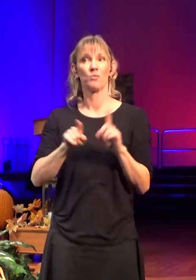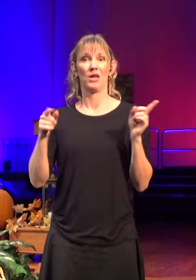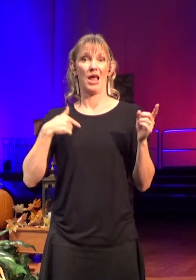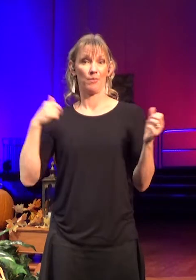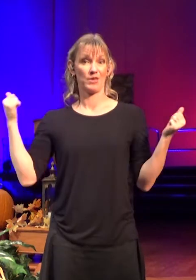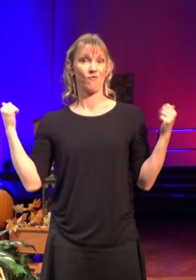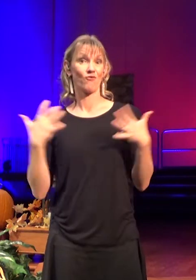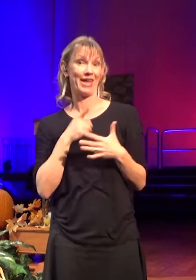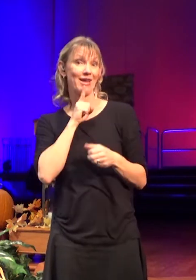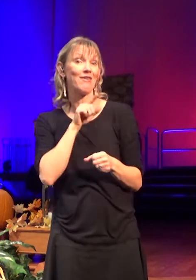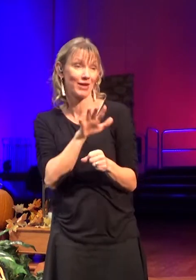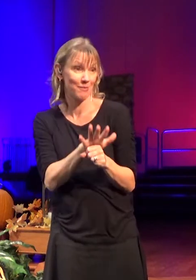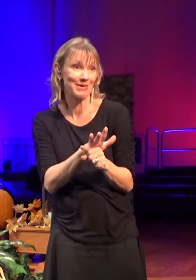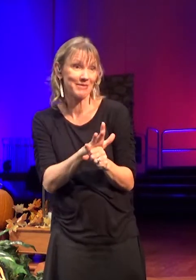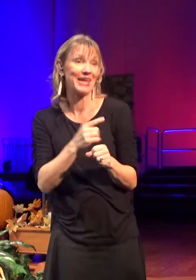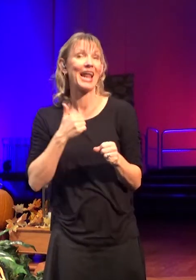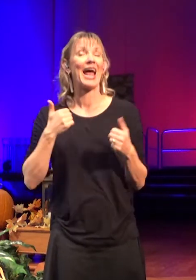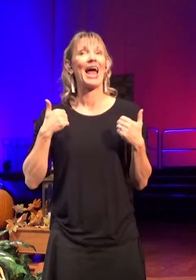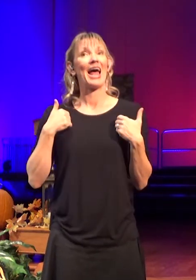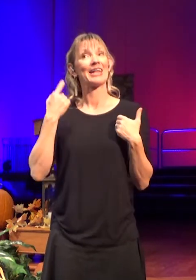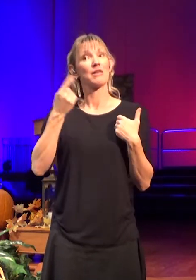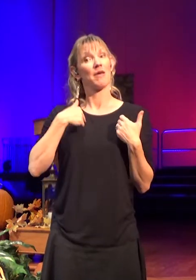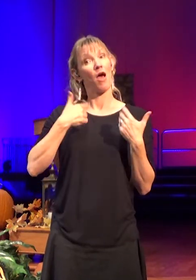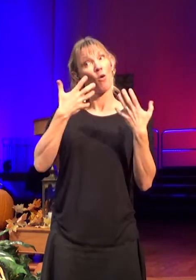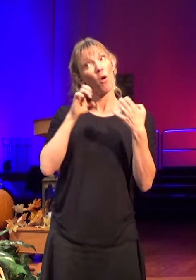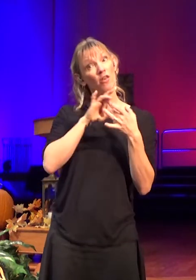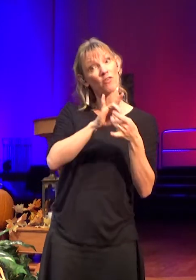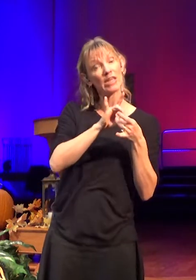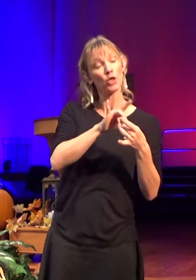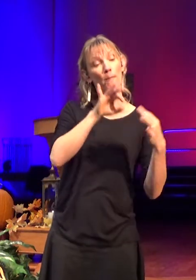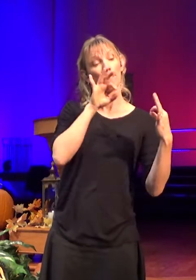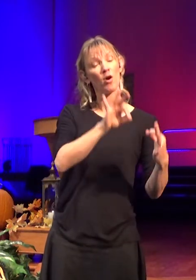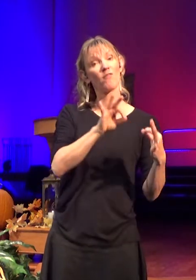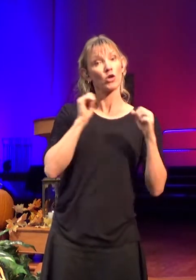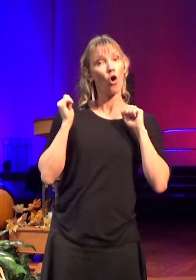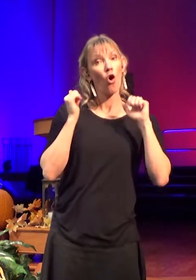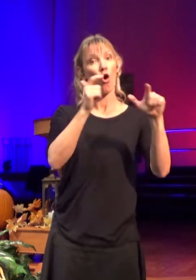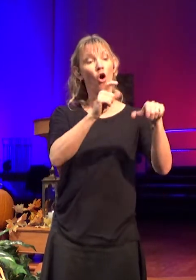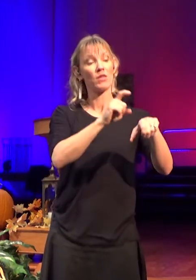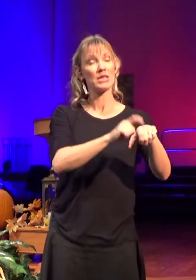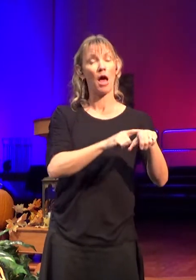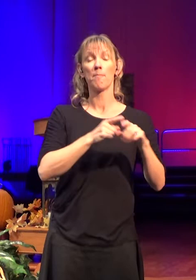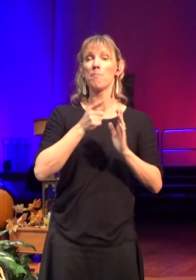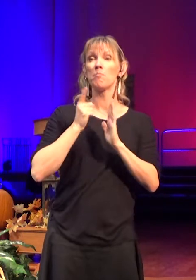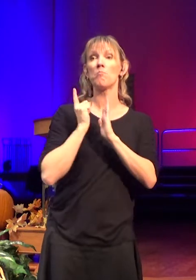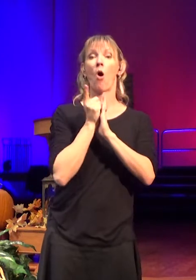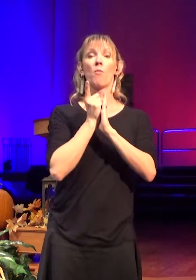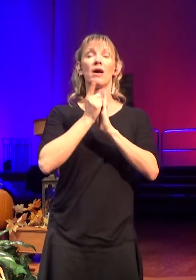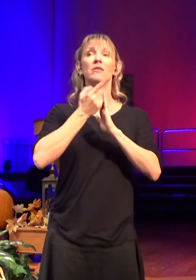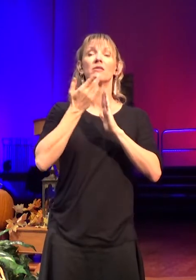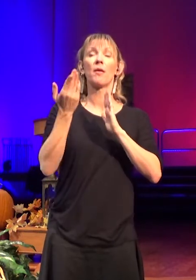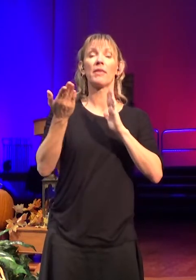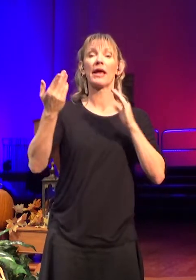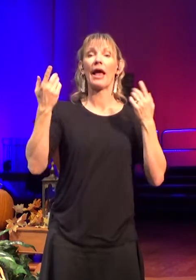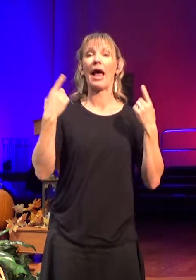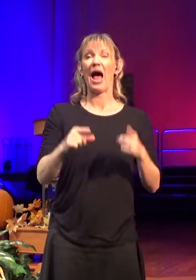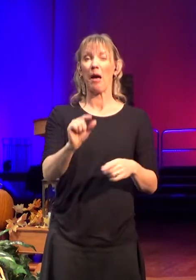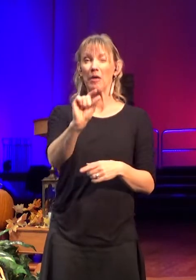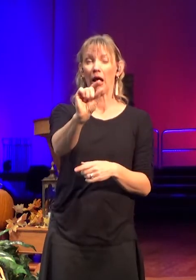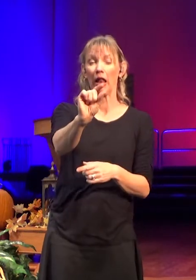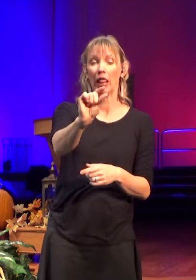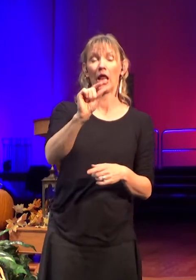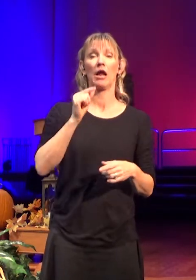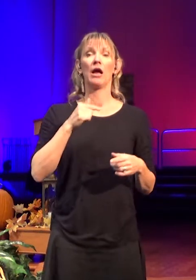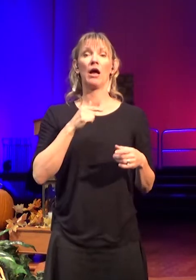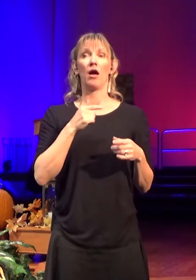ministry, but I was deathly afraid of commitment, and I had this thing that I wanted the relationship to be perfect all the time. So the moment even the littlest